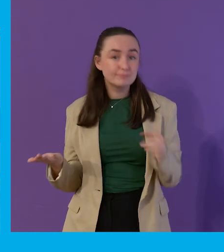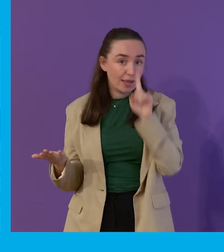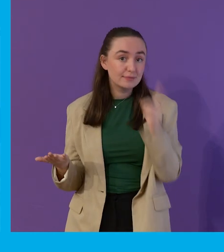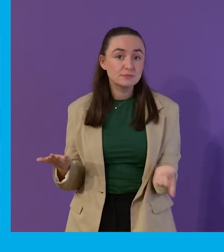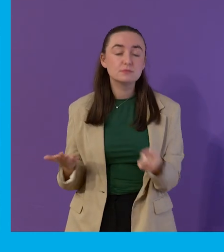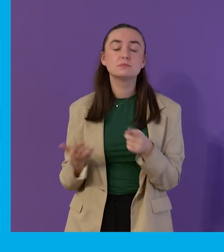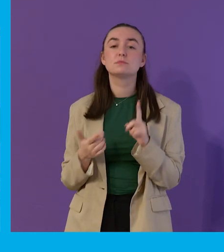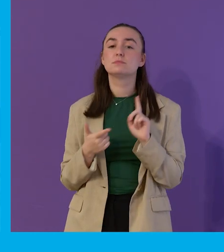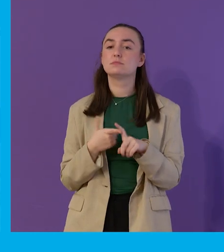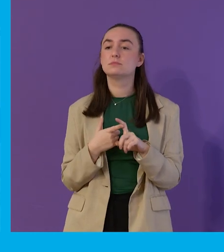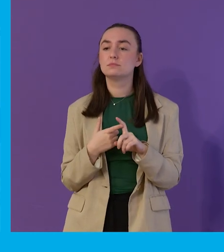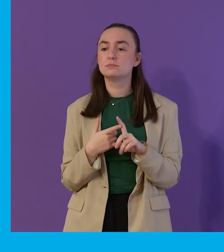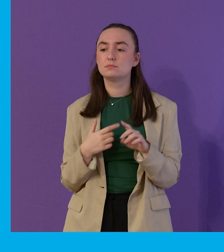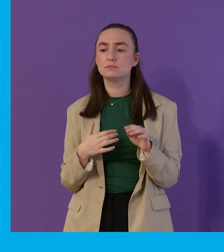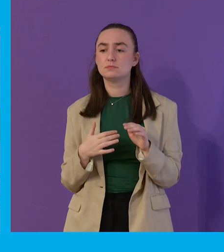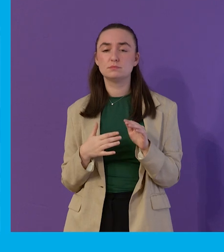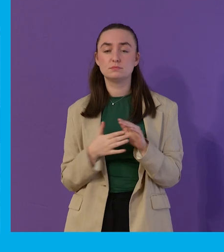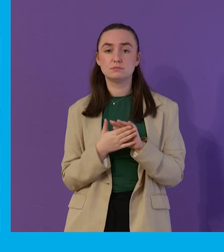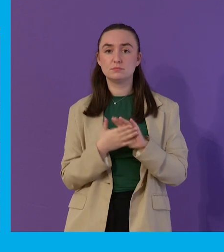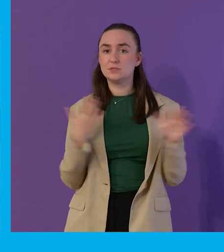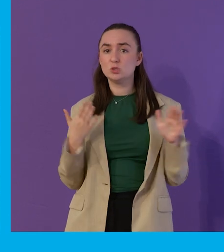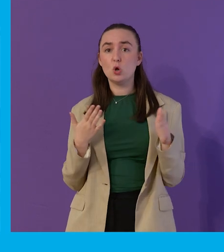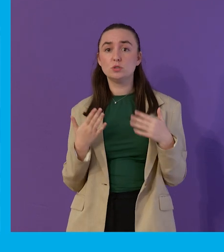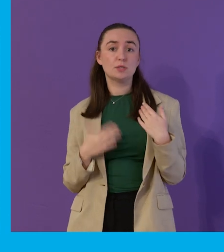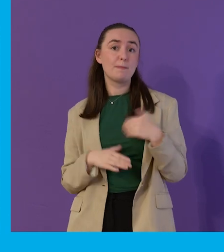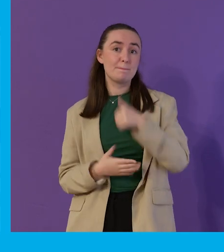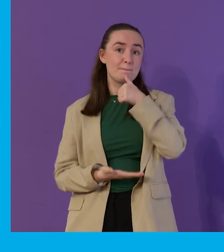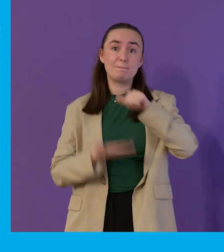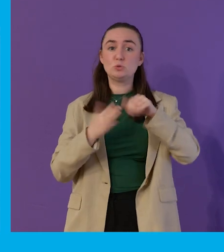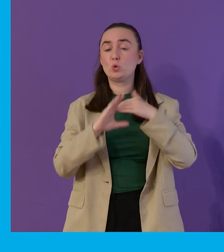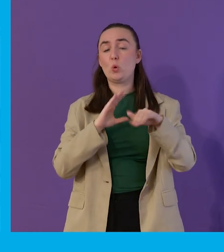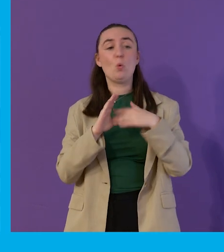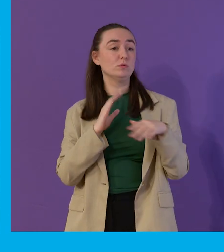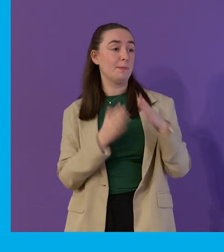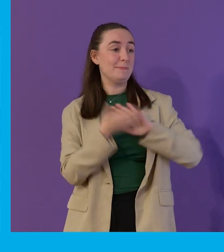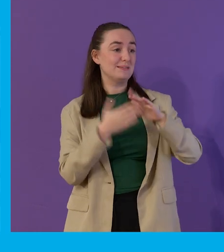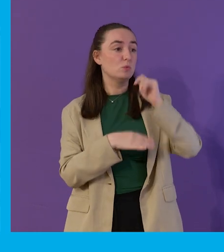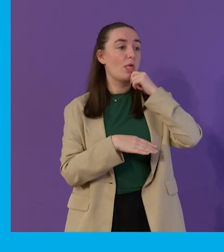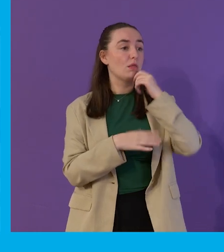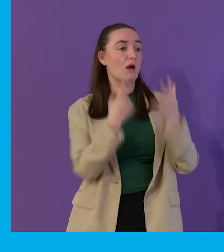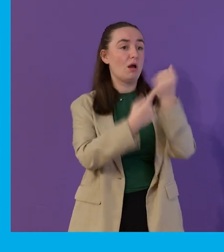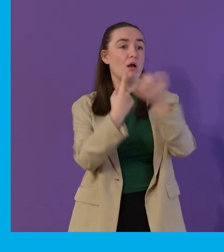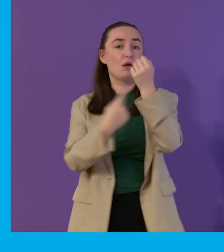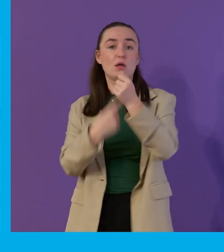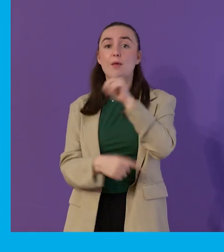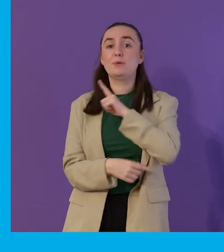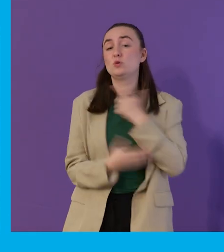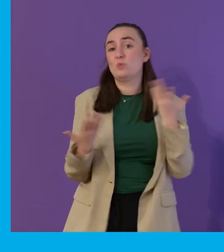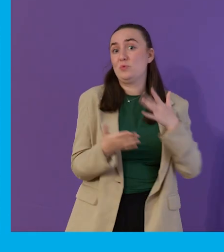discussed. And that is not a postcode lottery. More resilient funding is essential, and we need to work to find